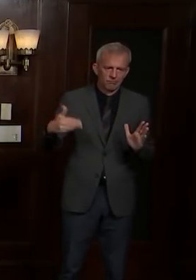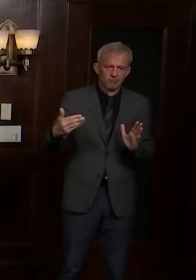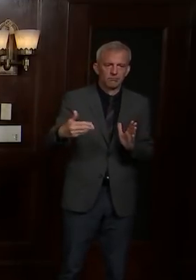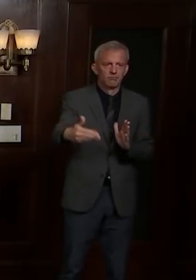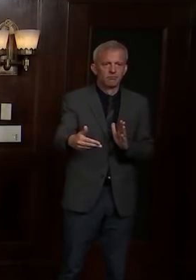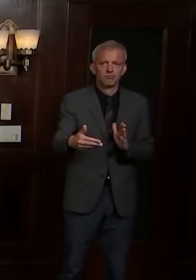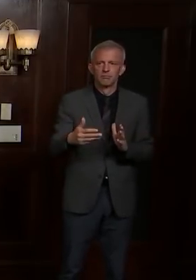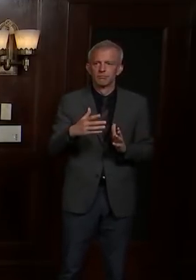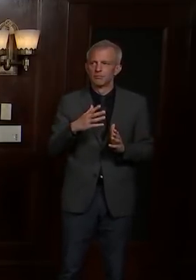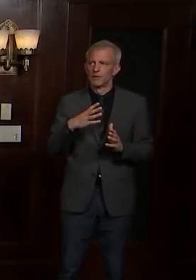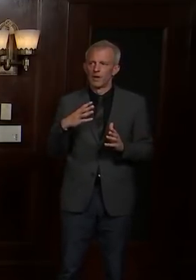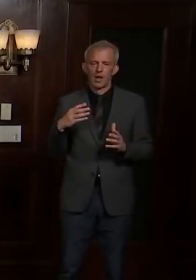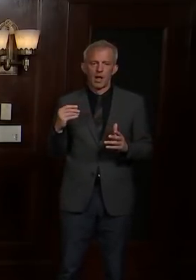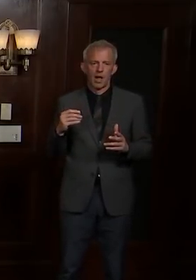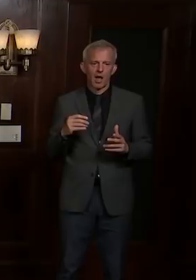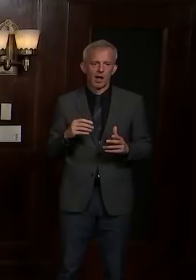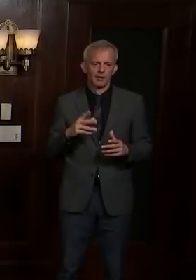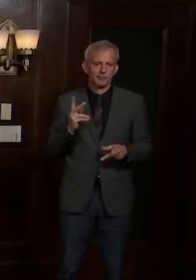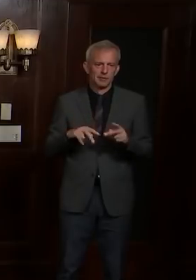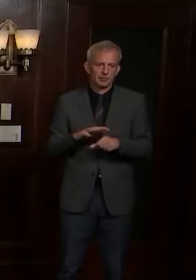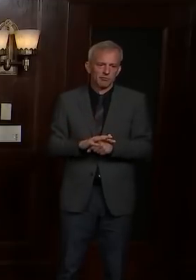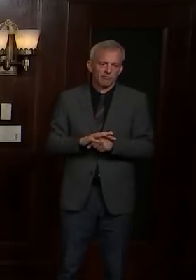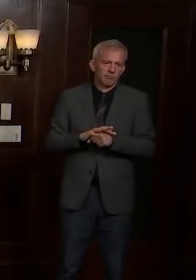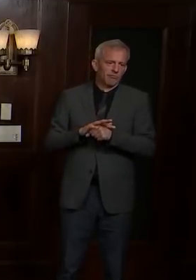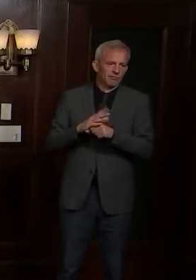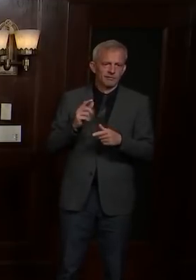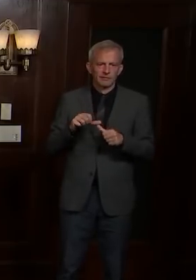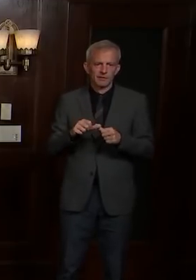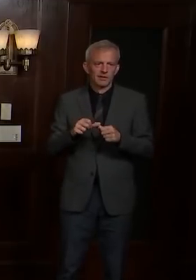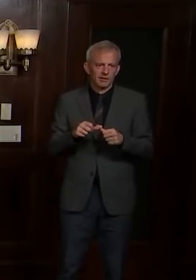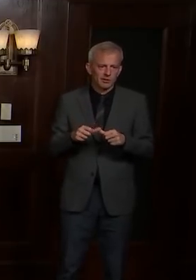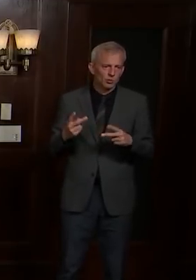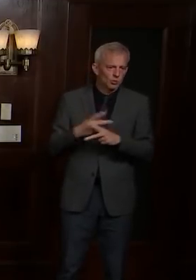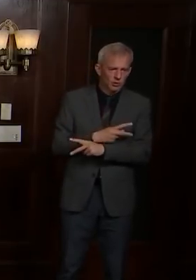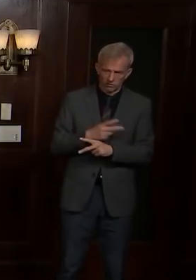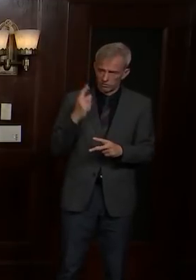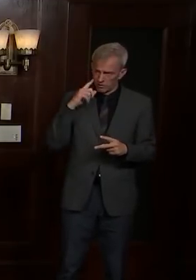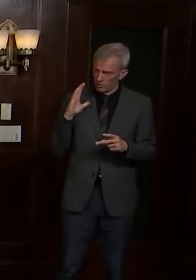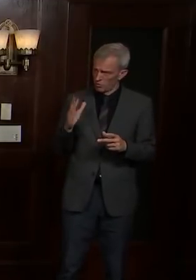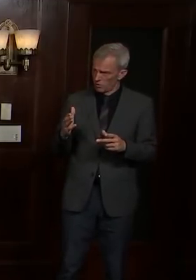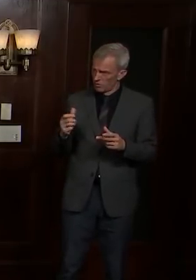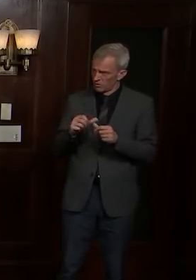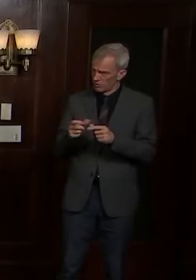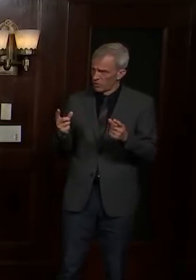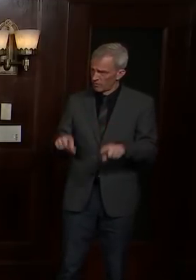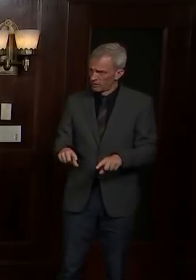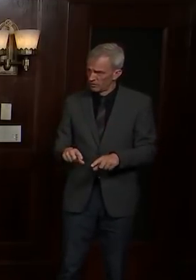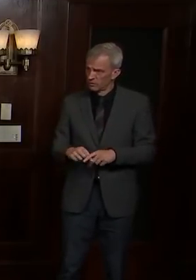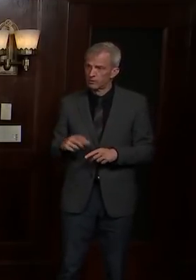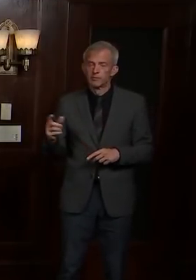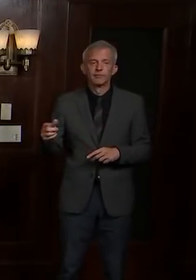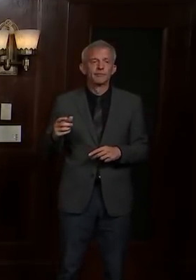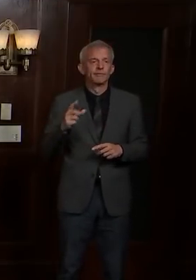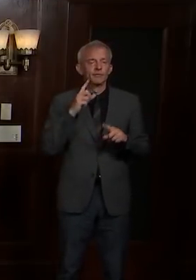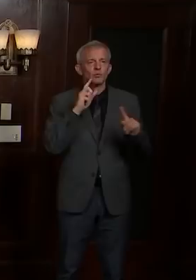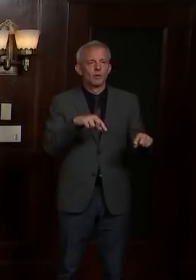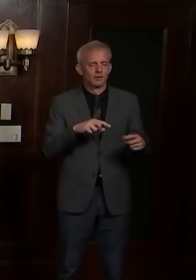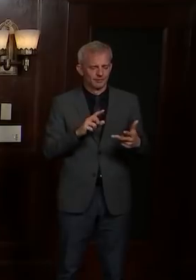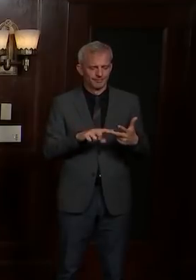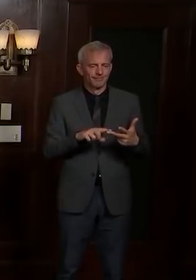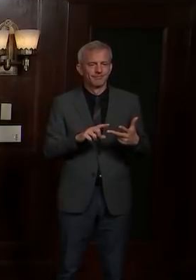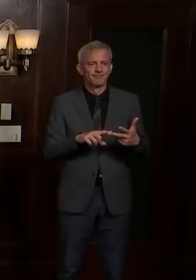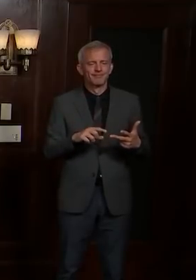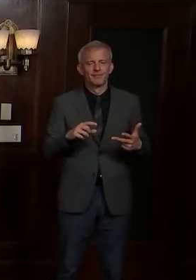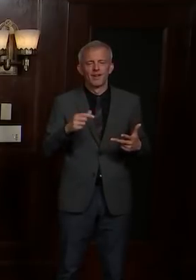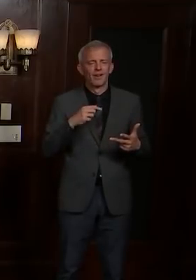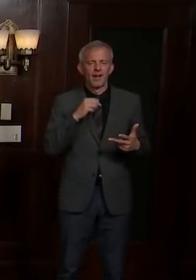that tensions continue to rise and things like that are going to keep happening? Thank you. Let me start backwards. I think we'll have incidents like that, but no, we have not